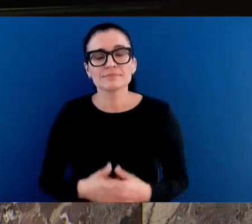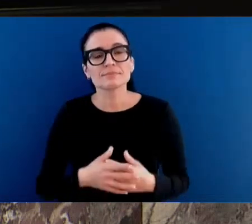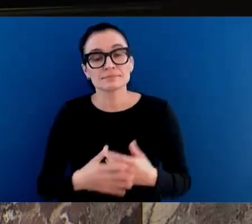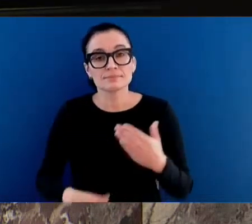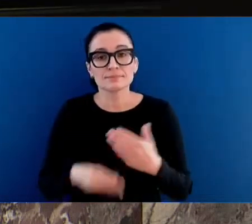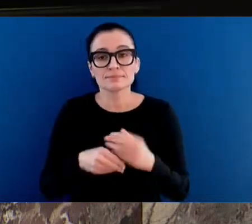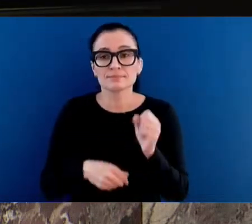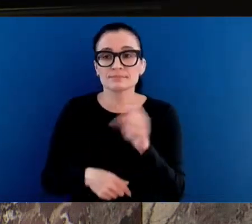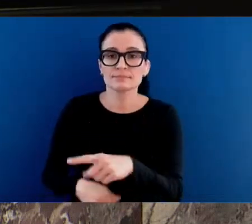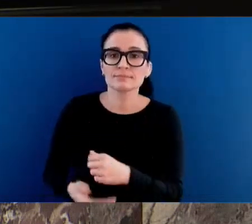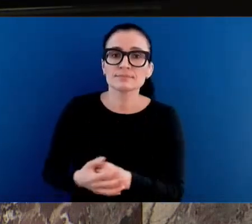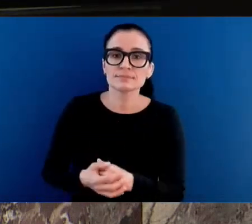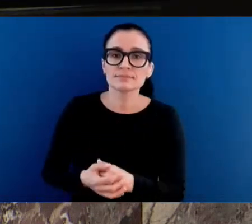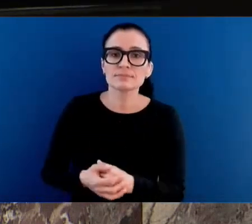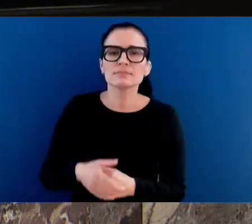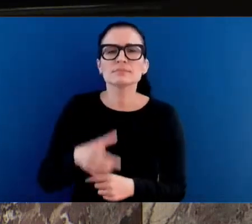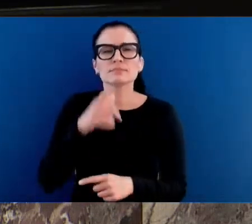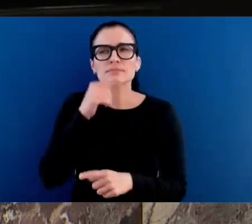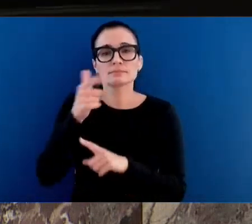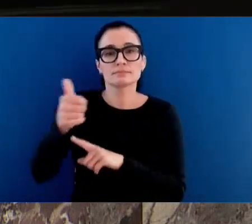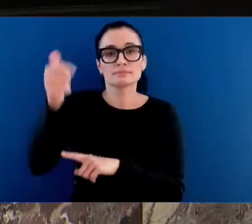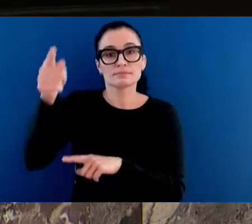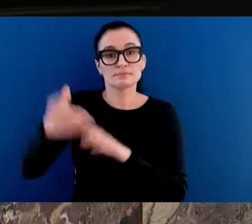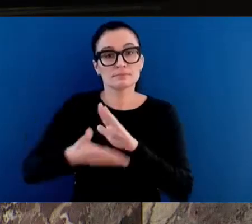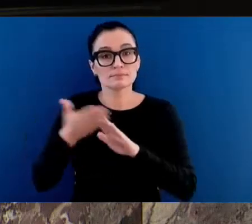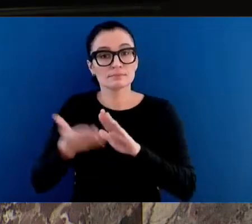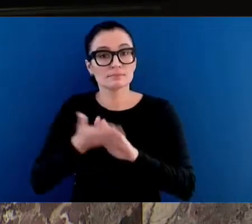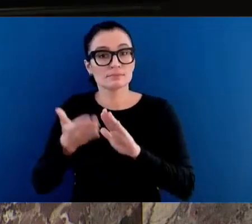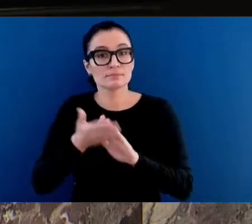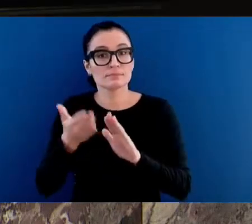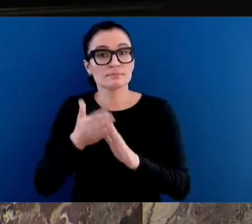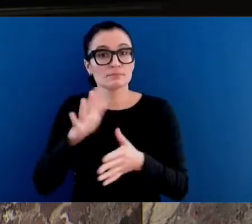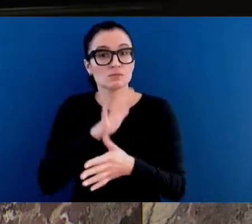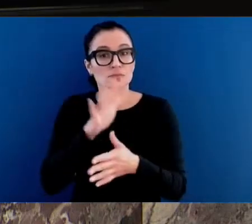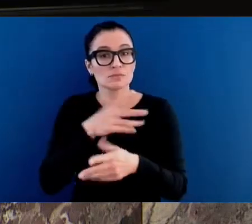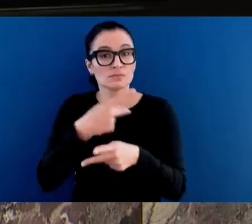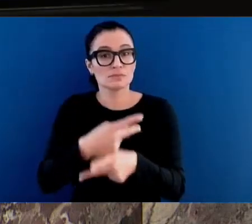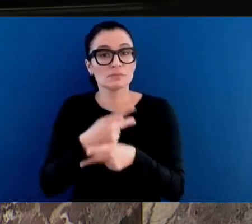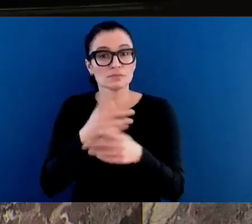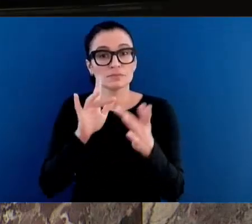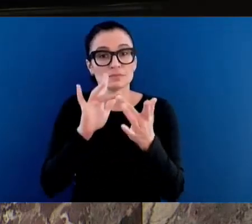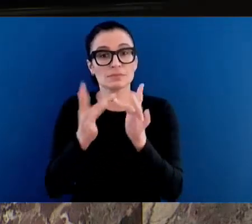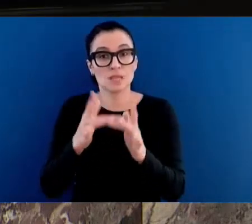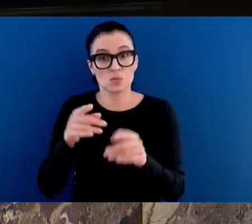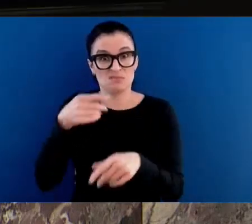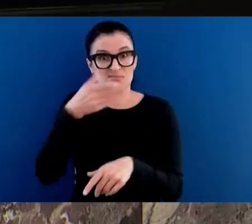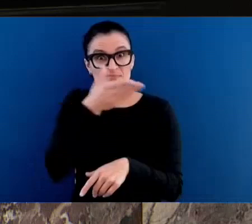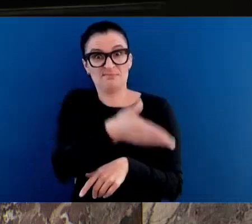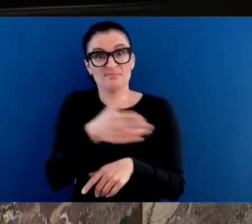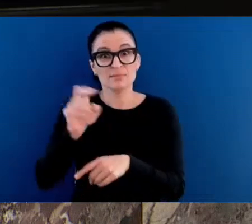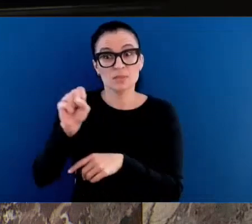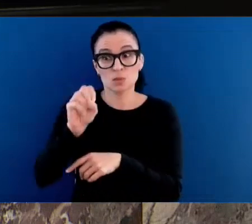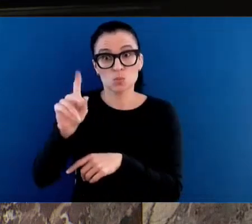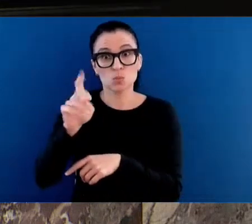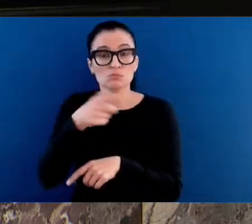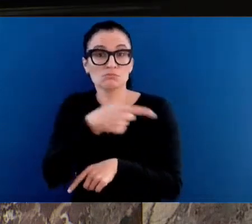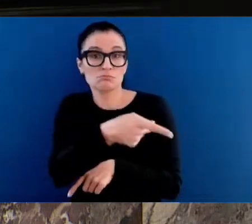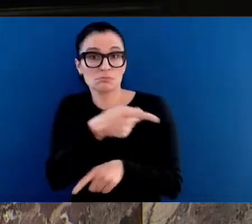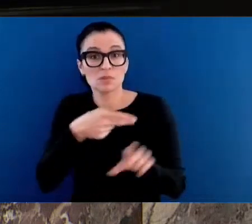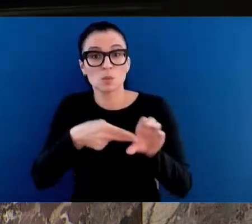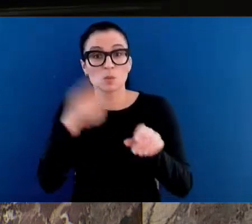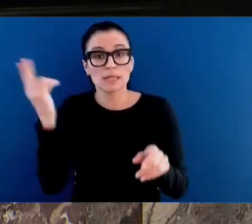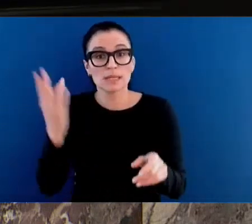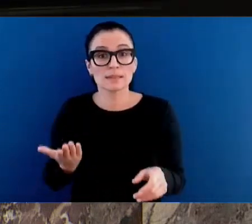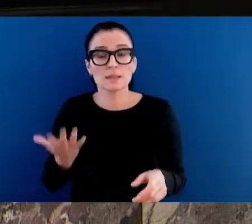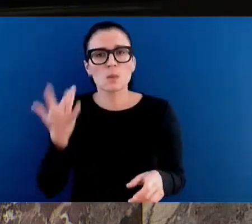admin staff of our primary care network just quit. These are people that want to get things done, but government keeps getting in the way. The red tape and the gatekeeping is